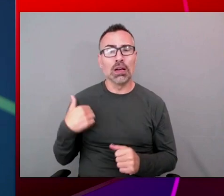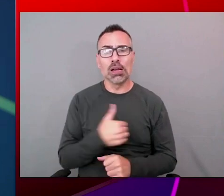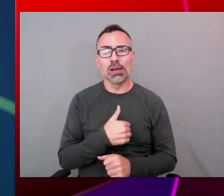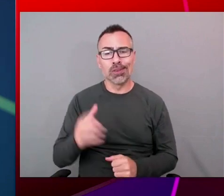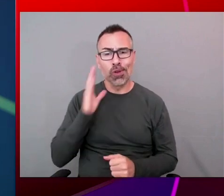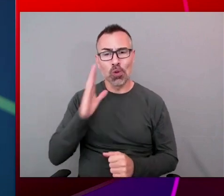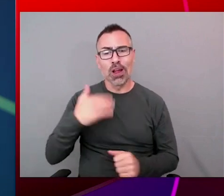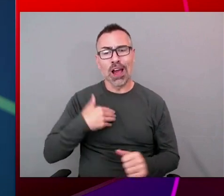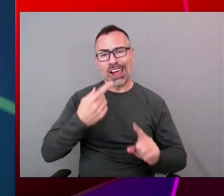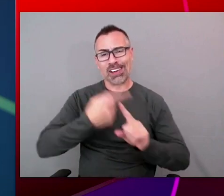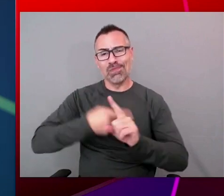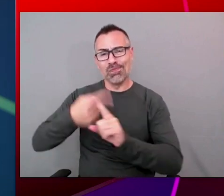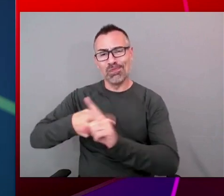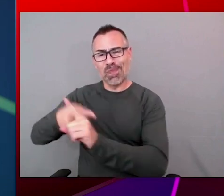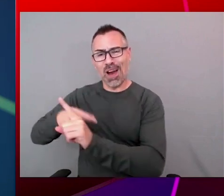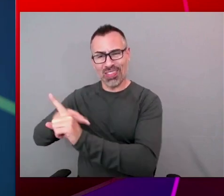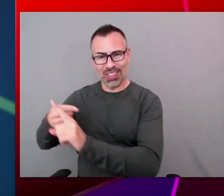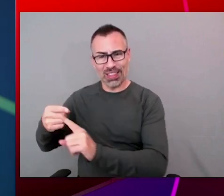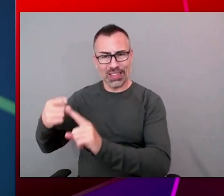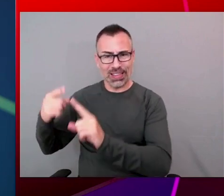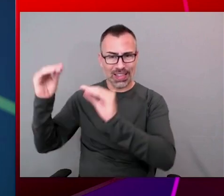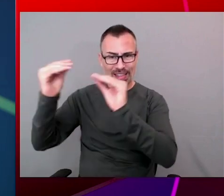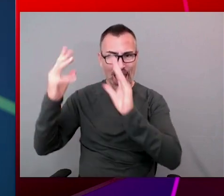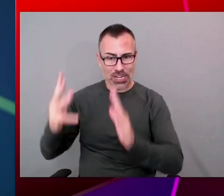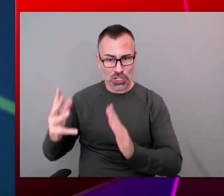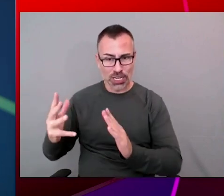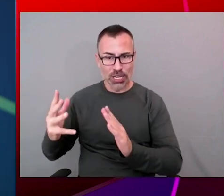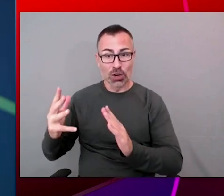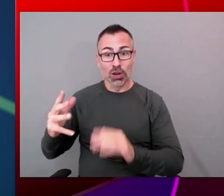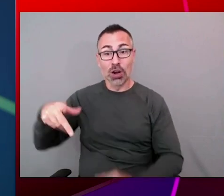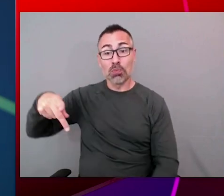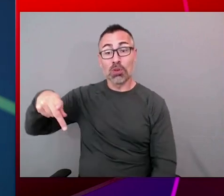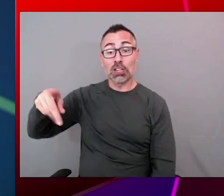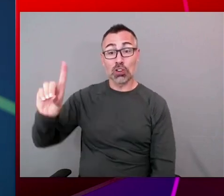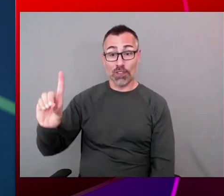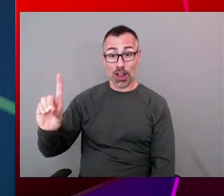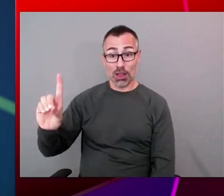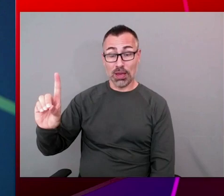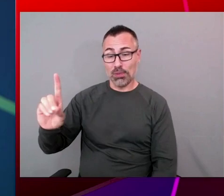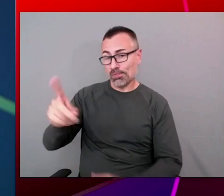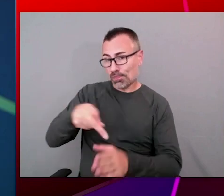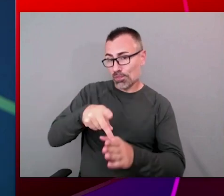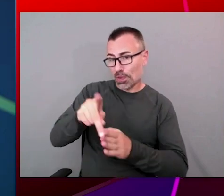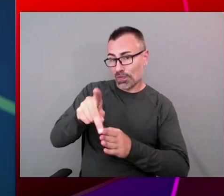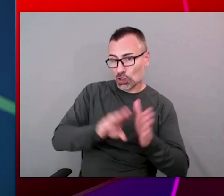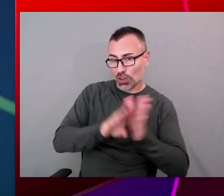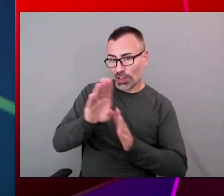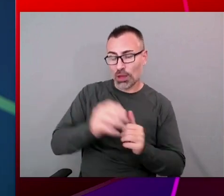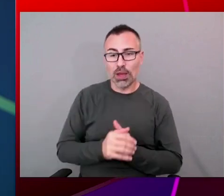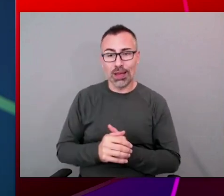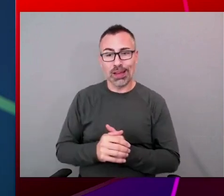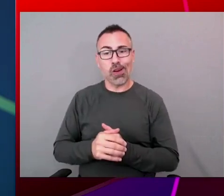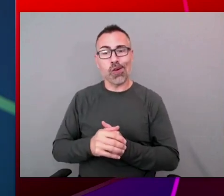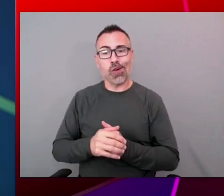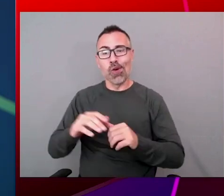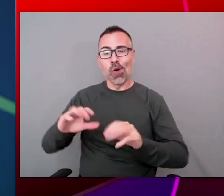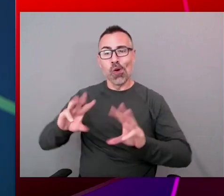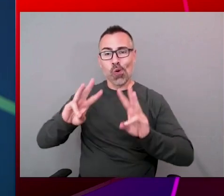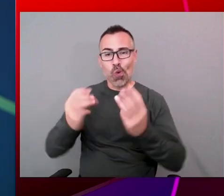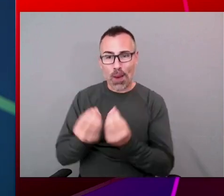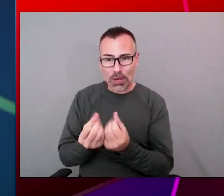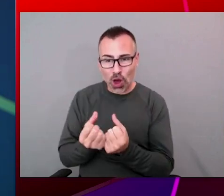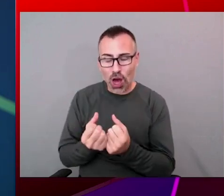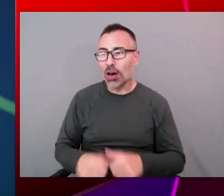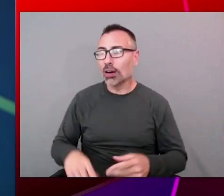monthly educator professional development, so like webinars, tech talks, chalk talks, and